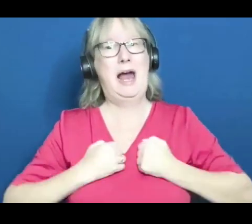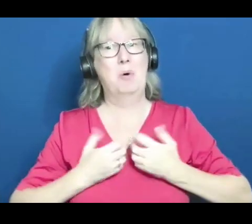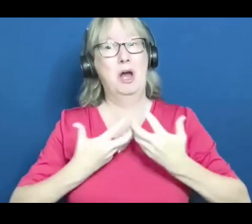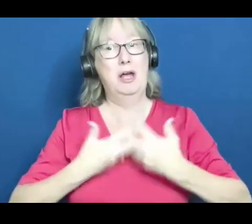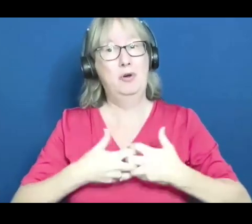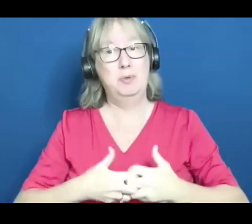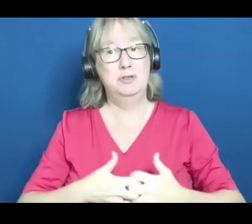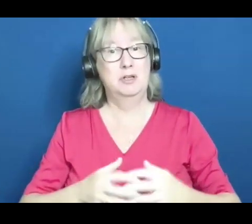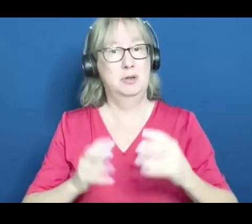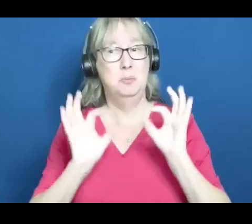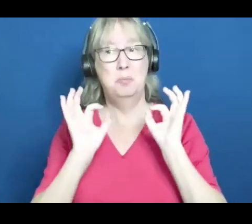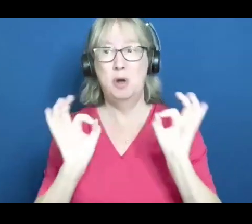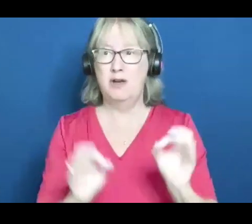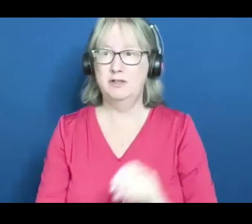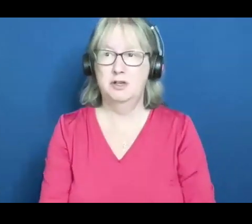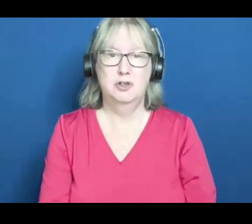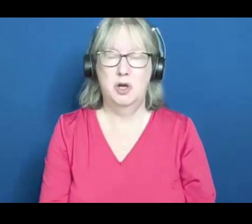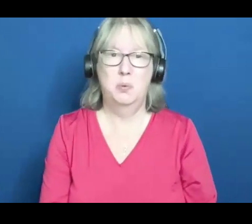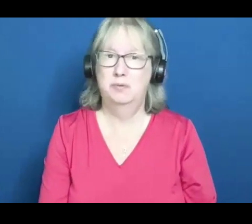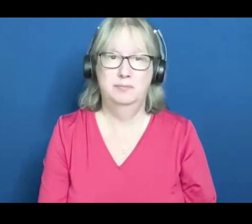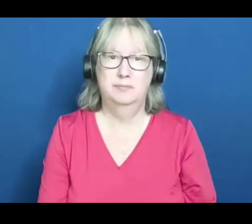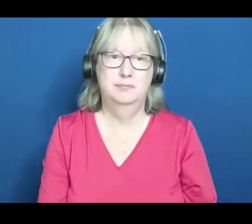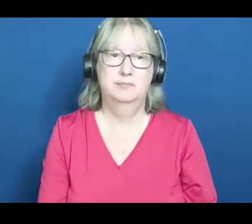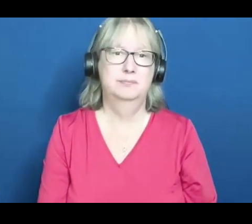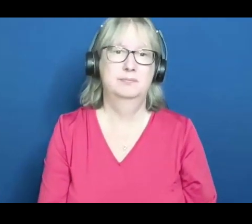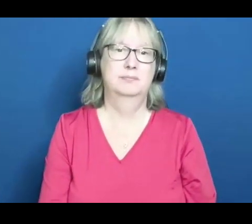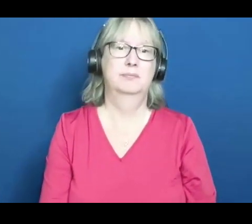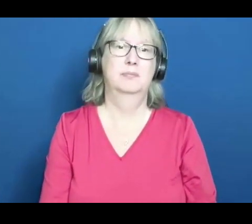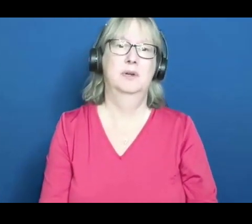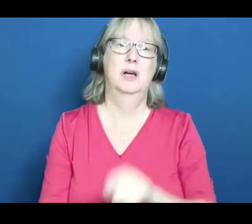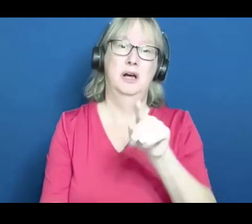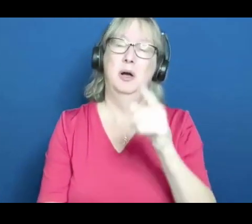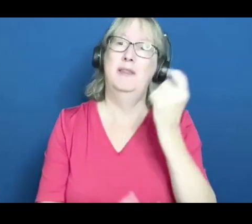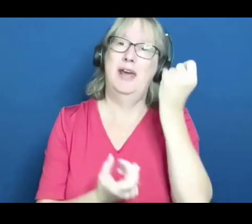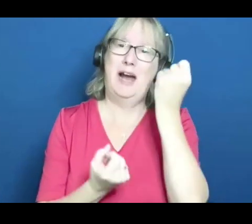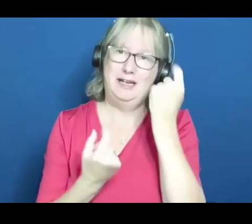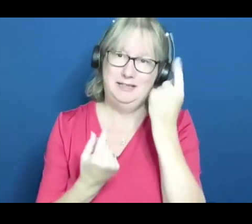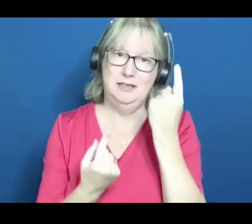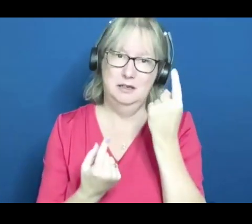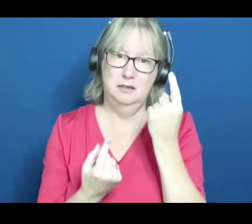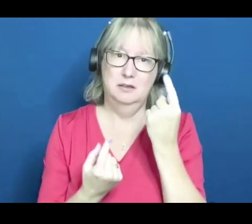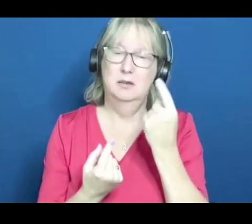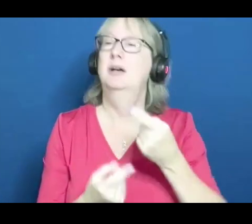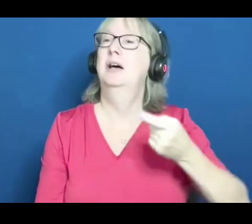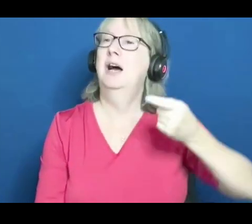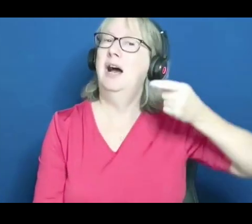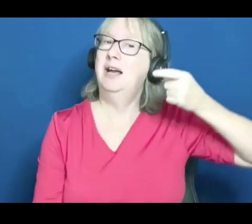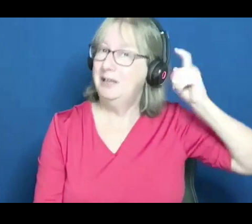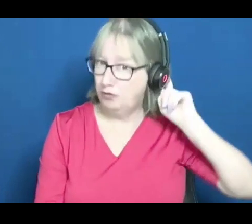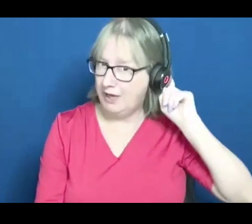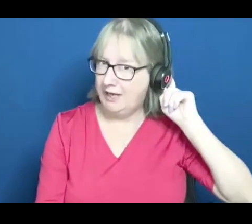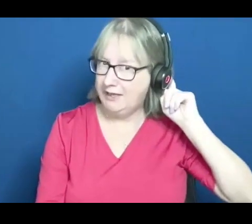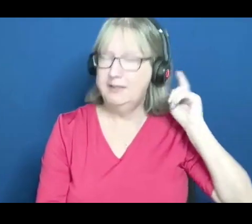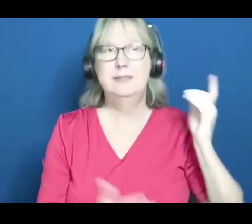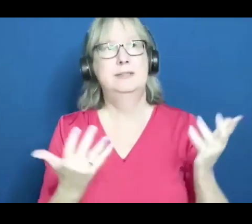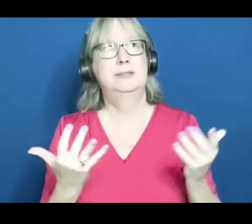perfect as well. That might seem a little bit shocking for me to say as a supplier, but the idea is that with hearing aids,